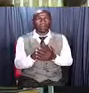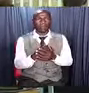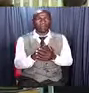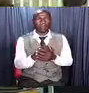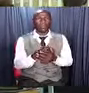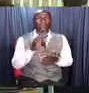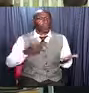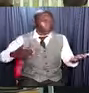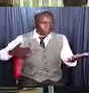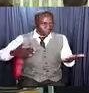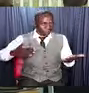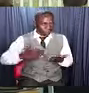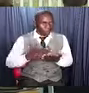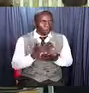knows.